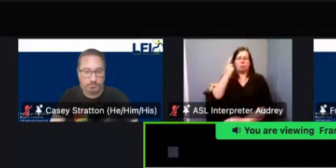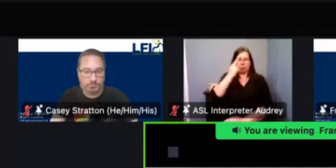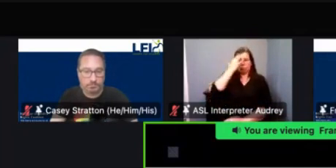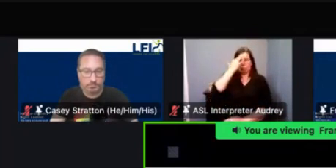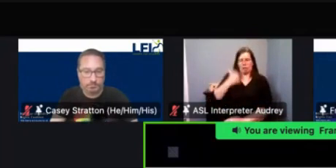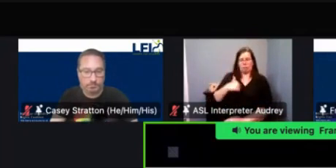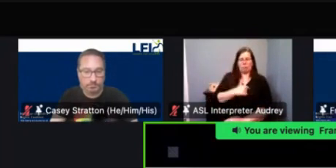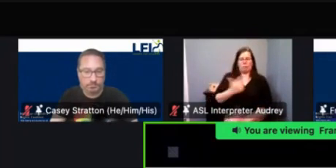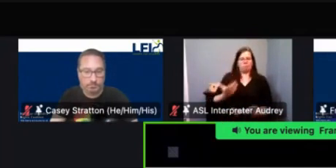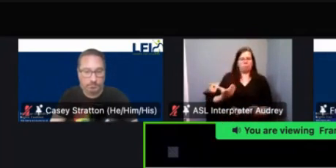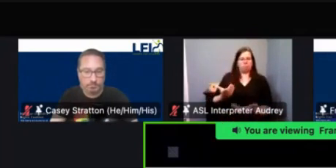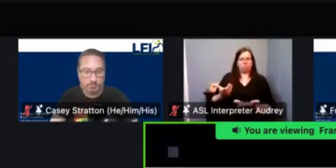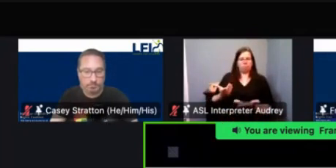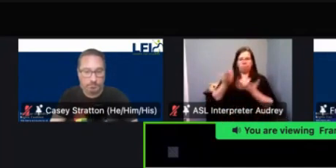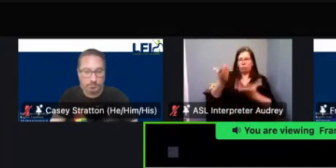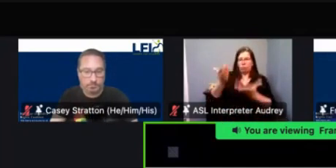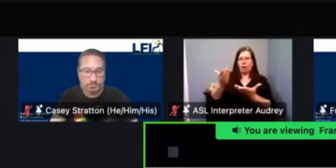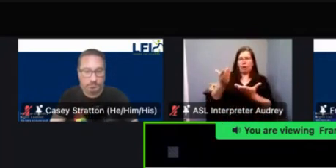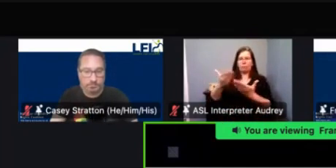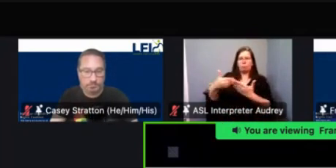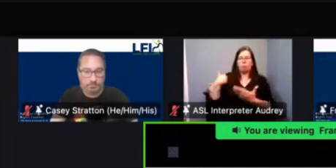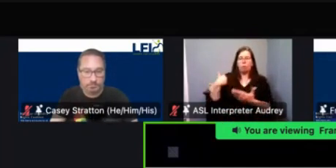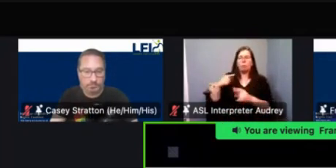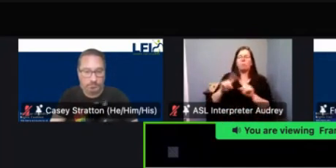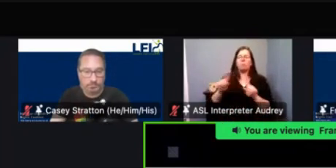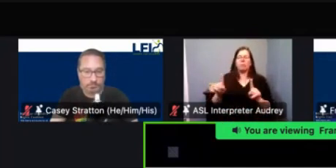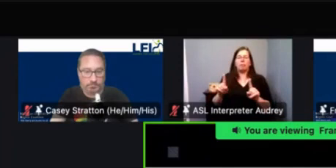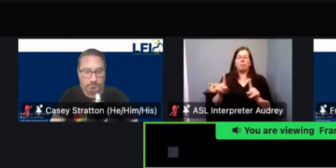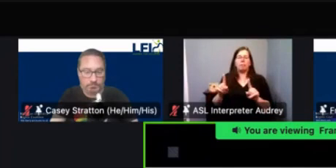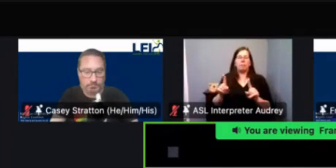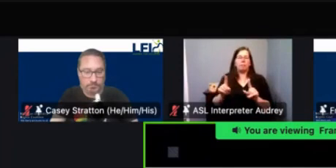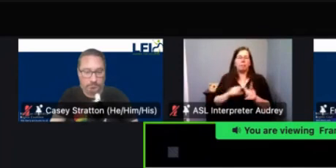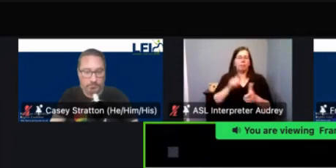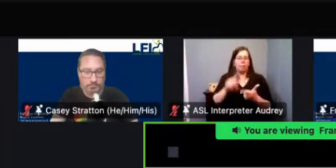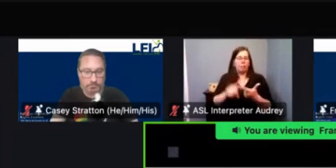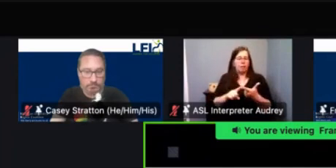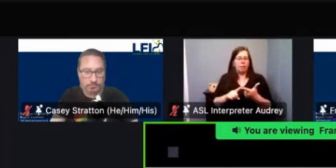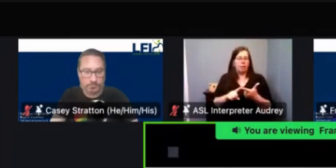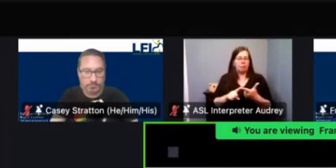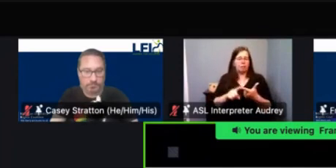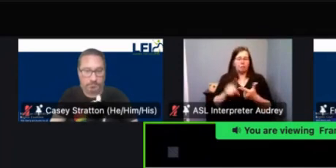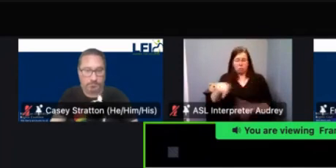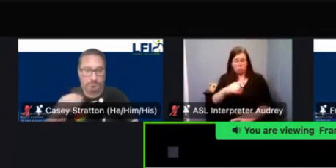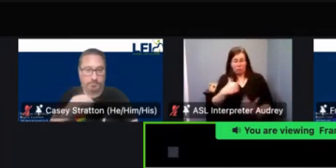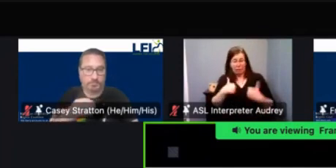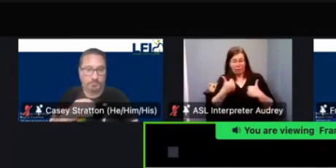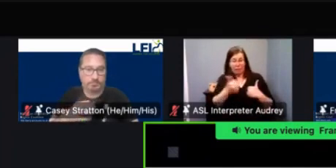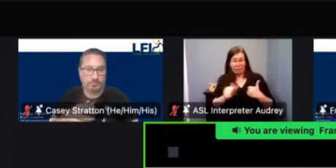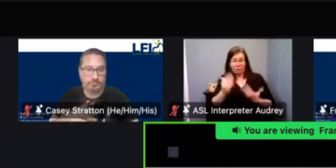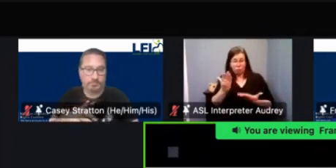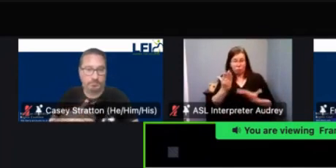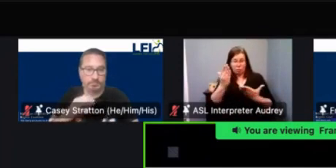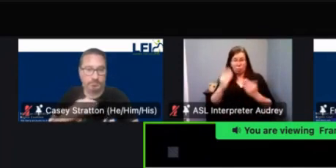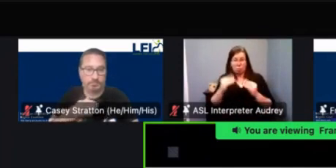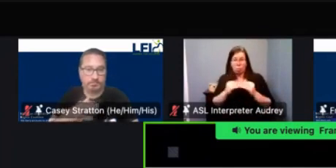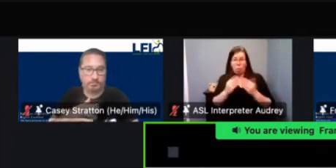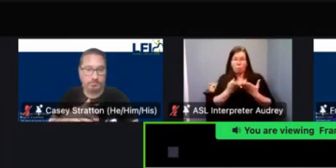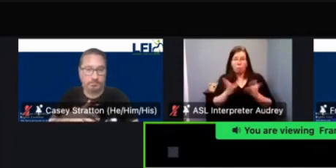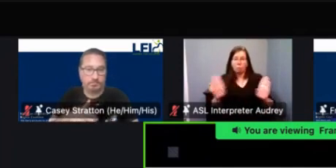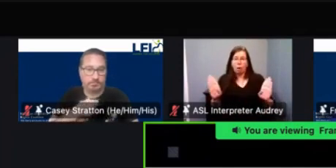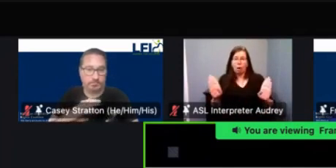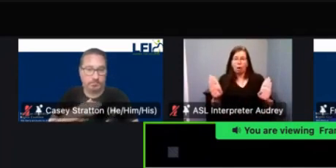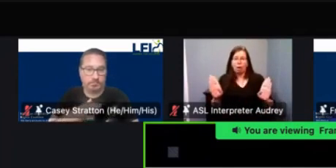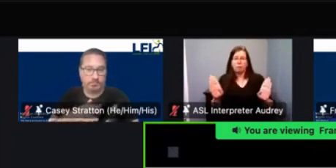just automatically were providing them before. Mm-hmm. And do y'all have any suggestions about a more broad kind